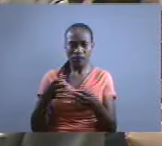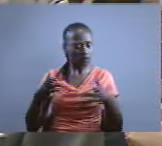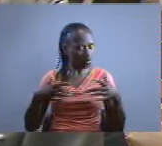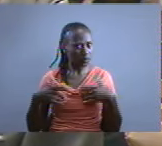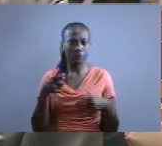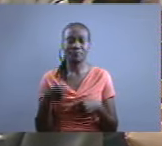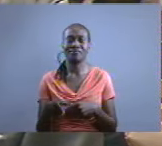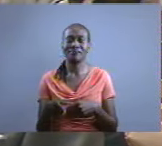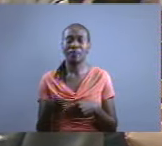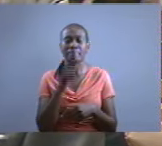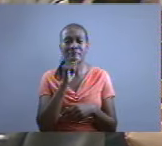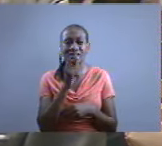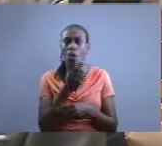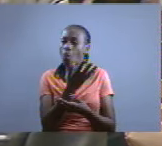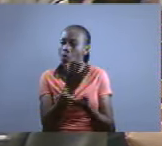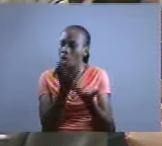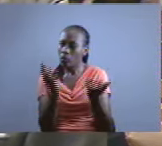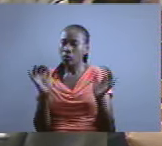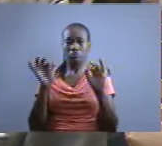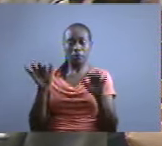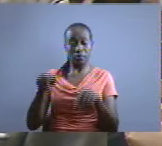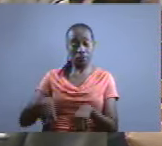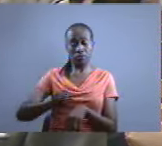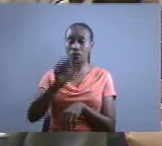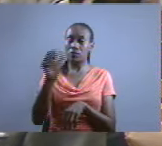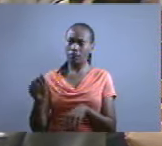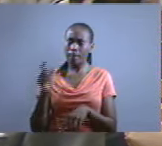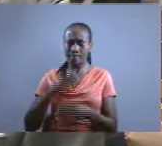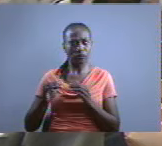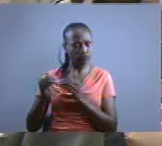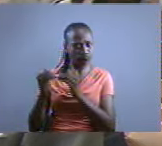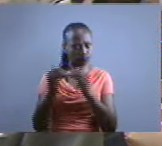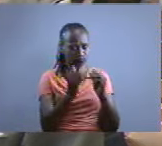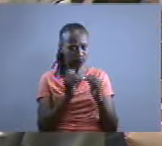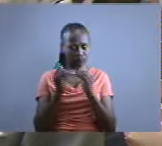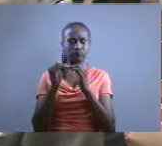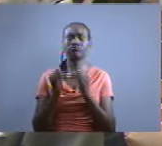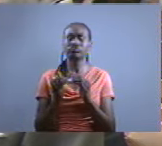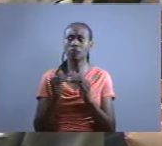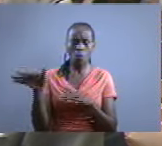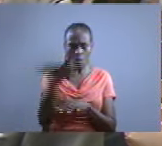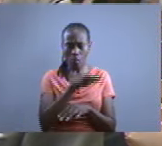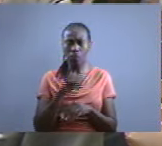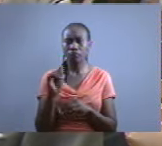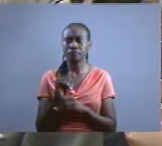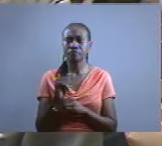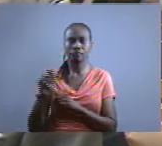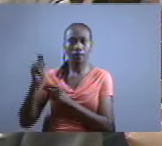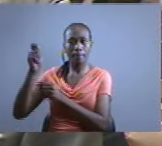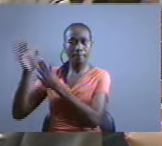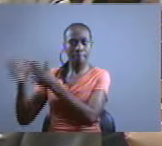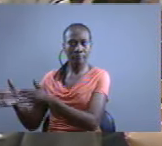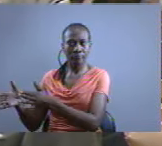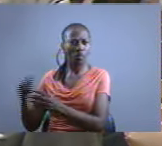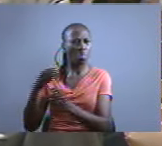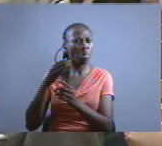it is the interest of every South Africa that democracy must not be survived, but that it must be please order. Stop